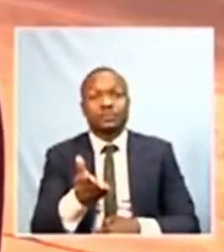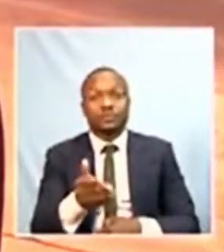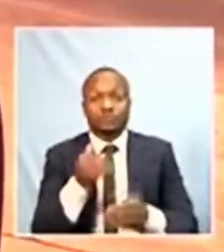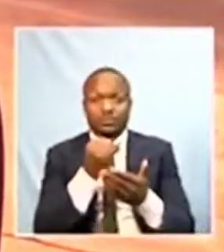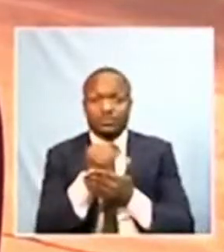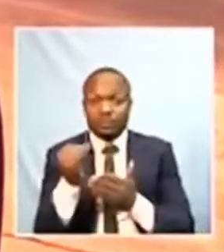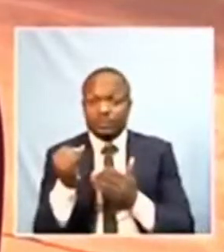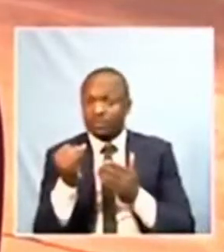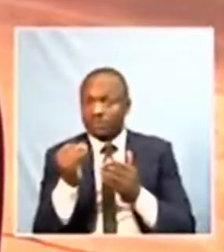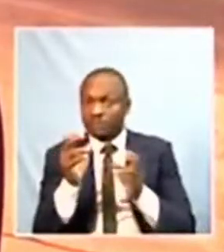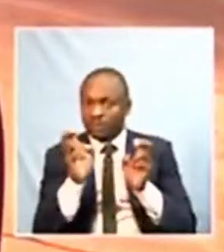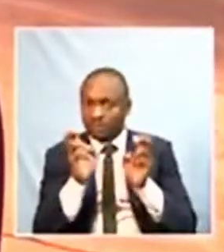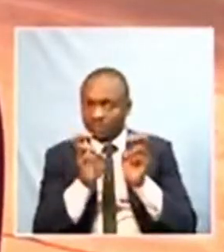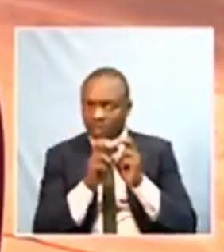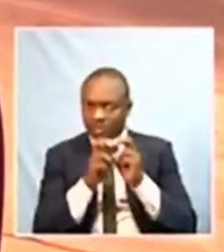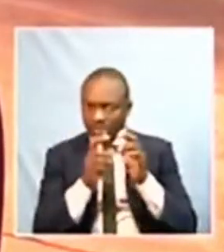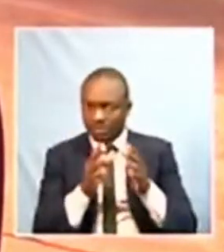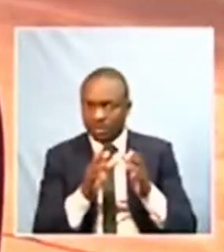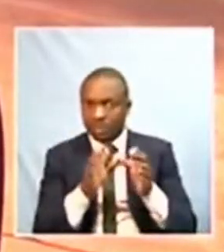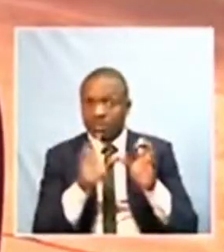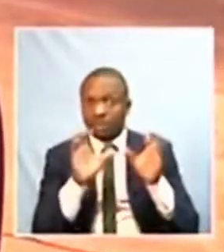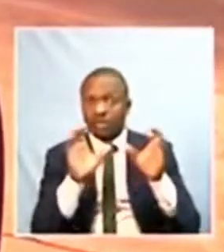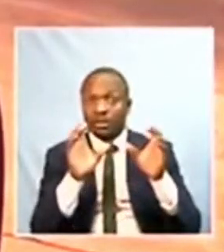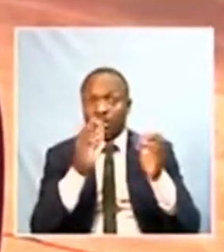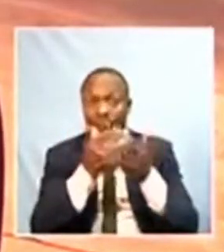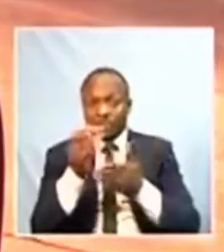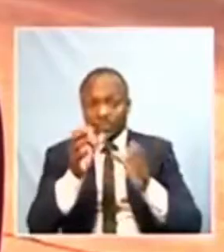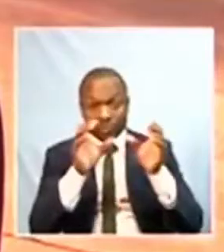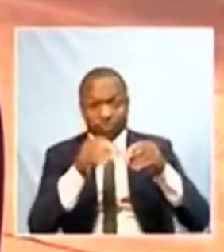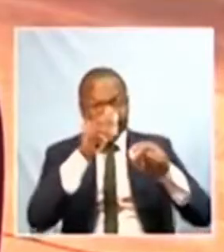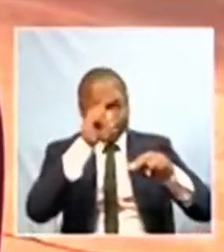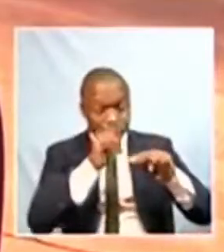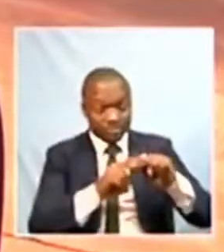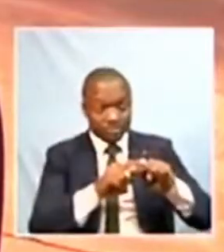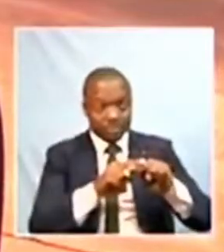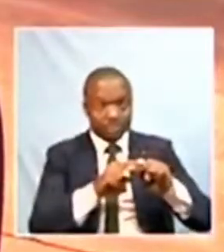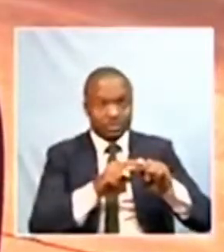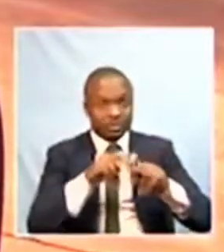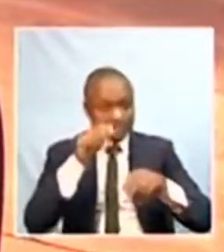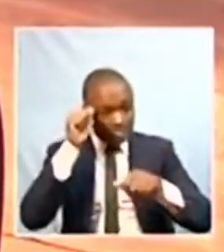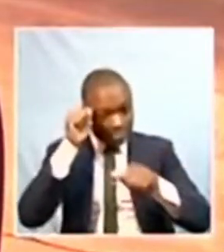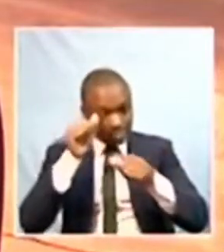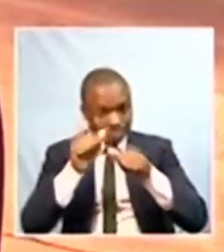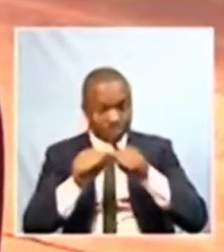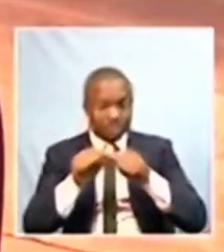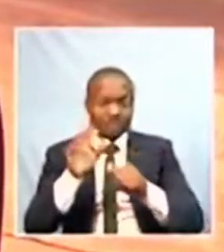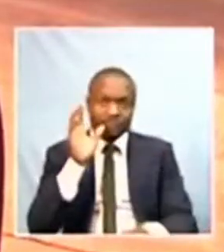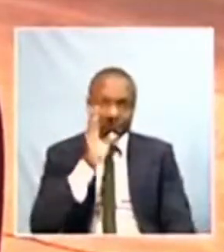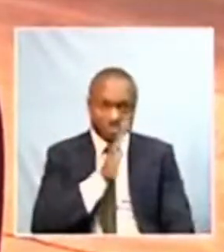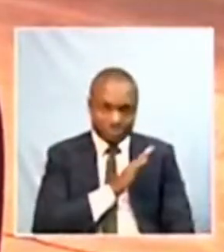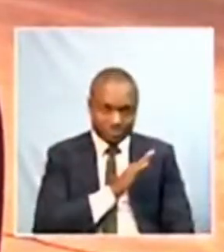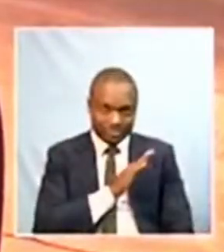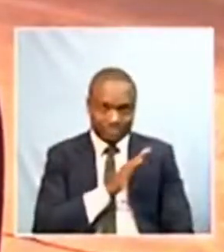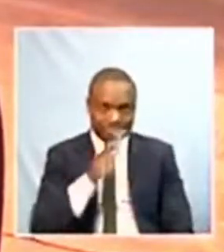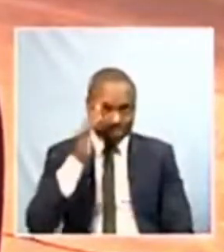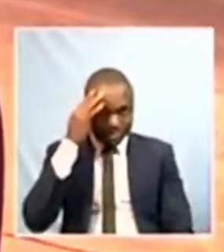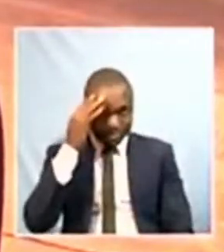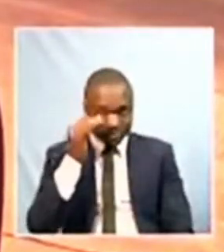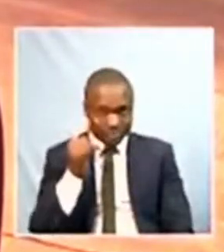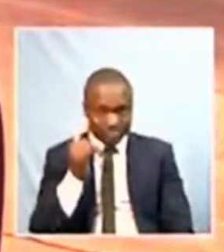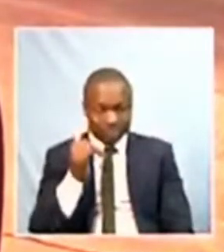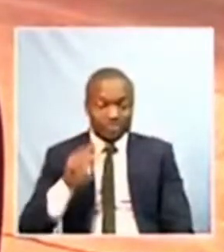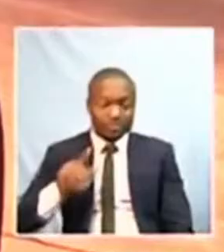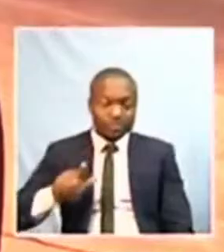the procurement committee sat, and a resolution was made. That is why there